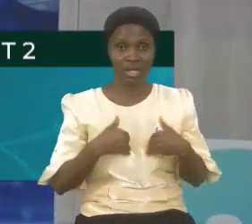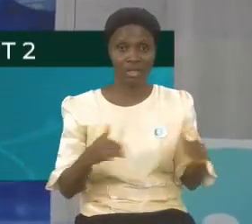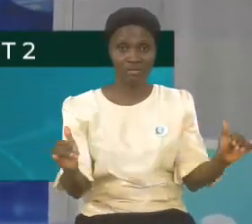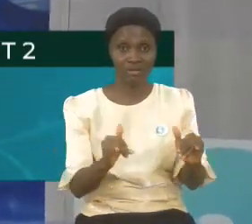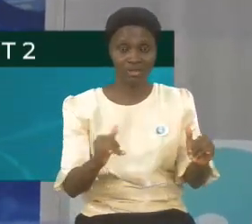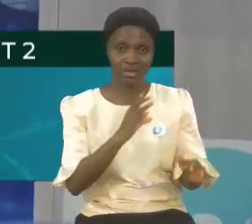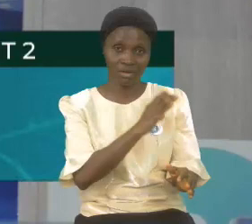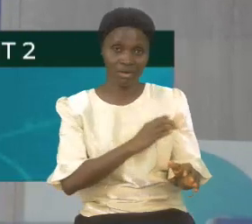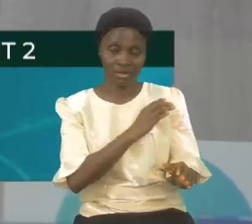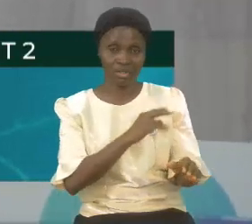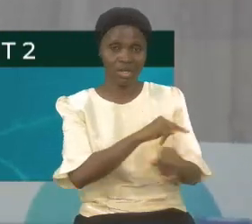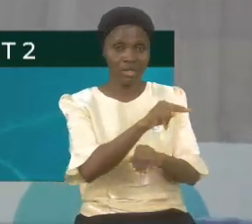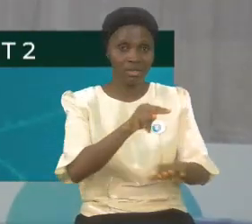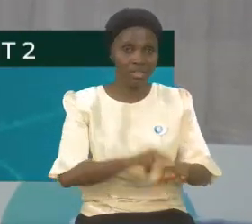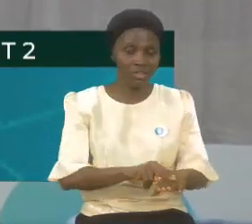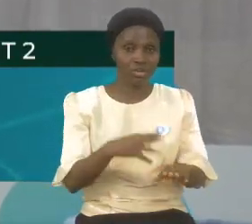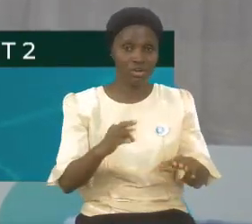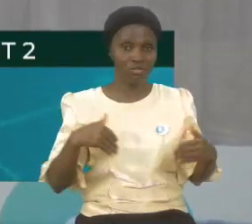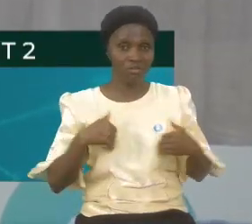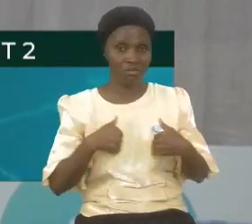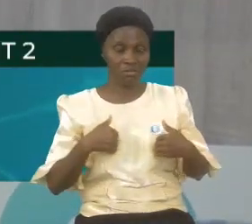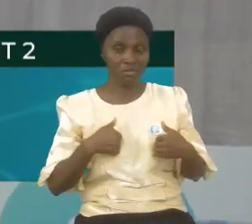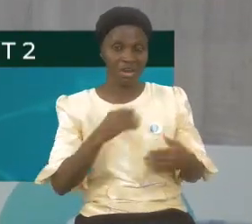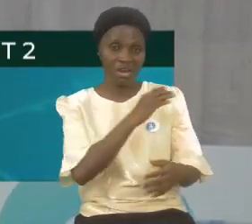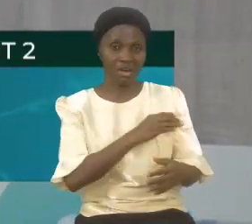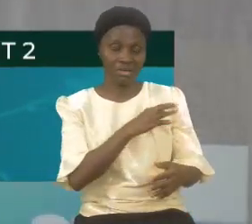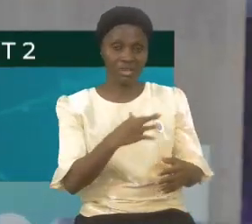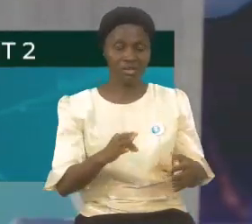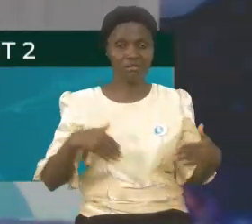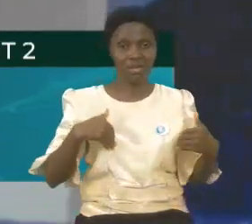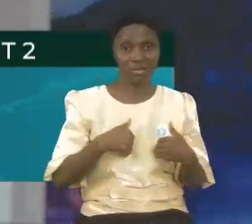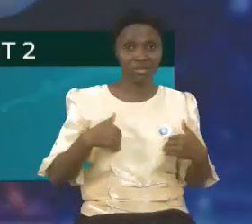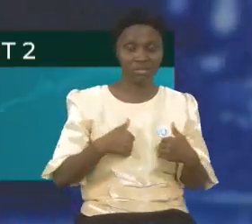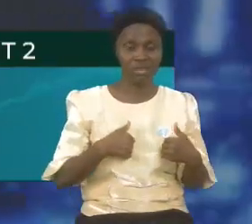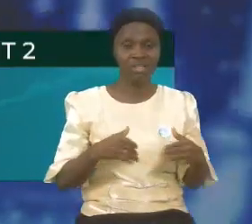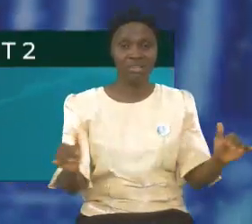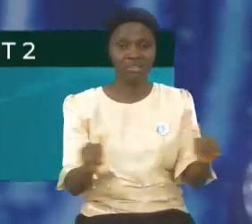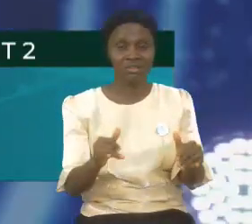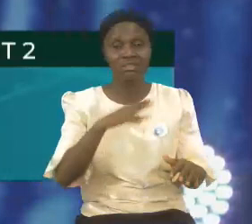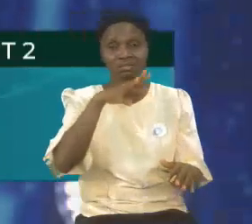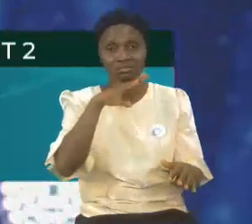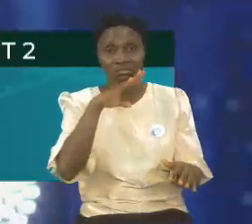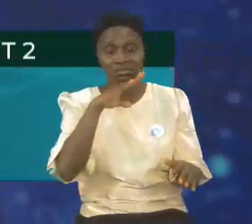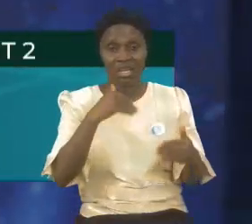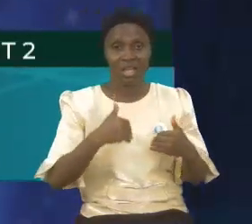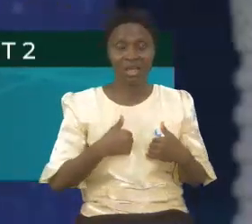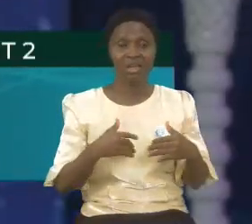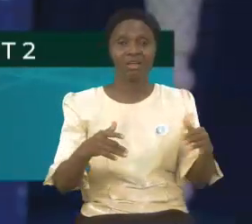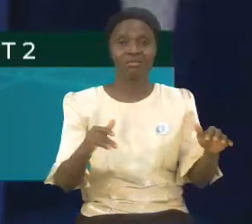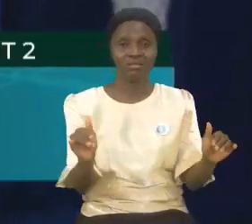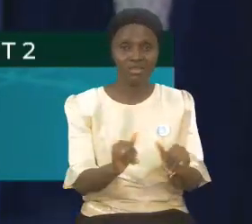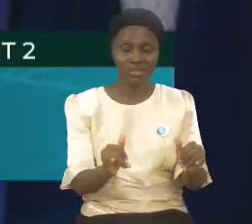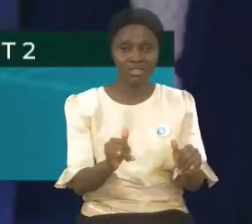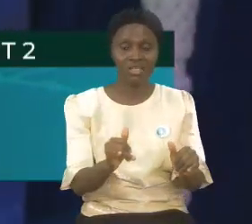same nature of the animal, the same depravity and the same defilement and the same evil deeds